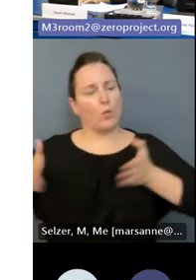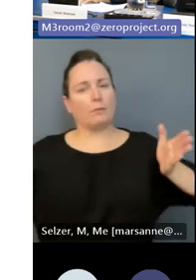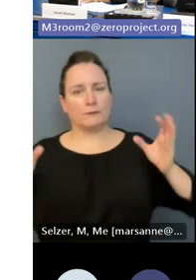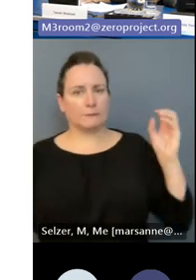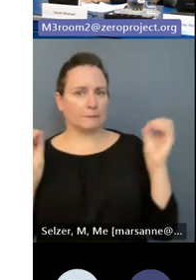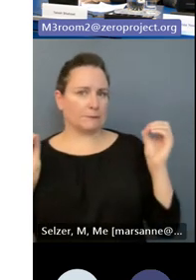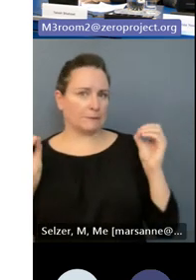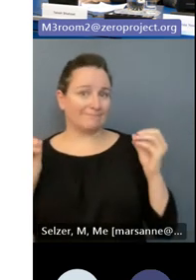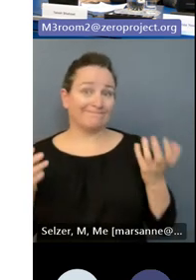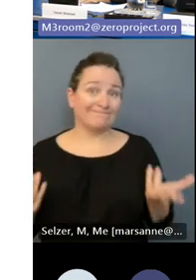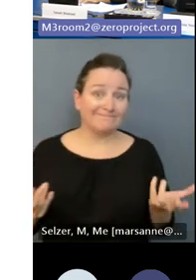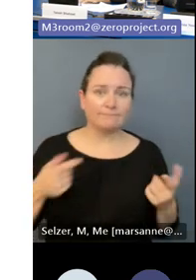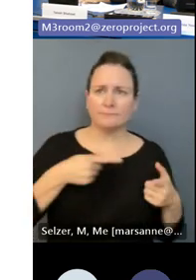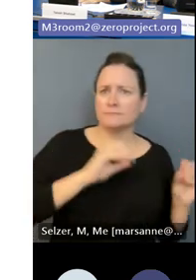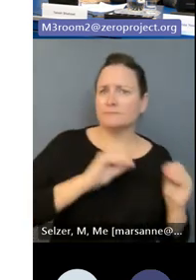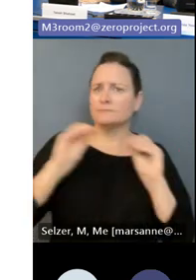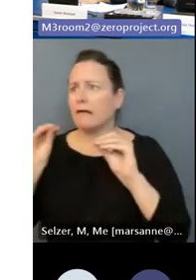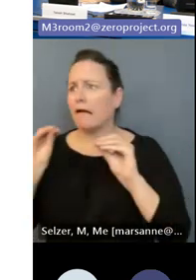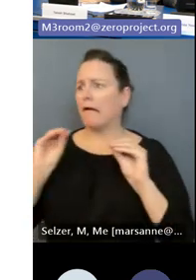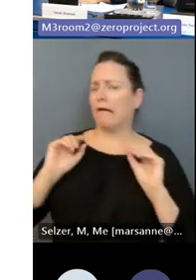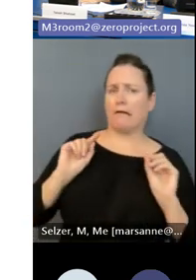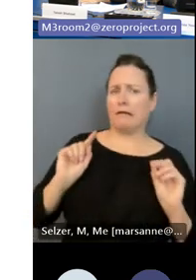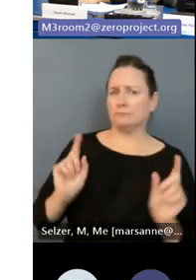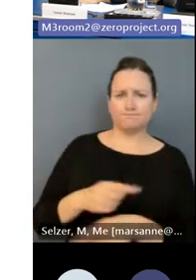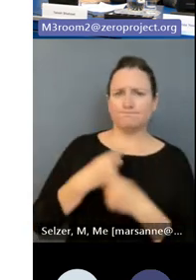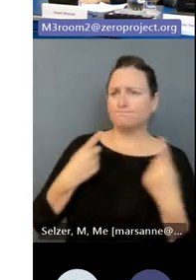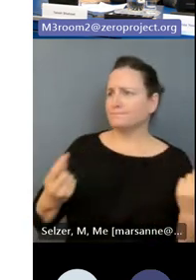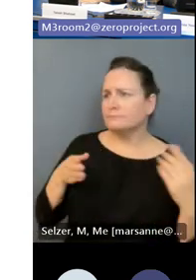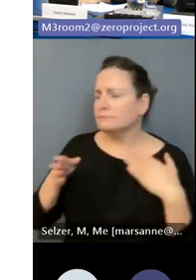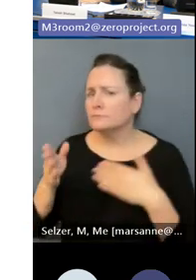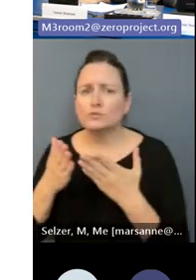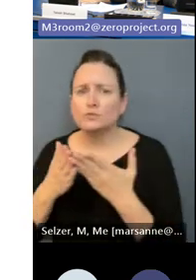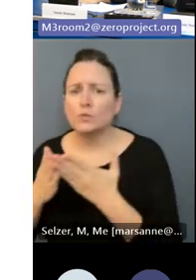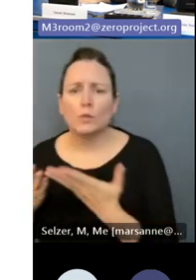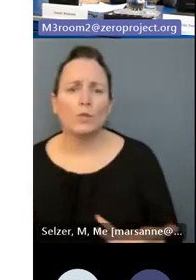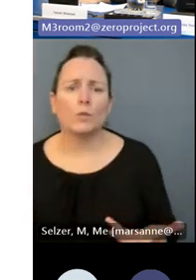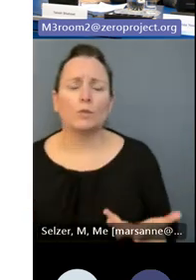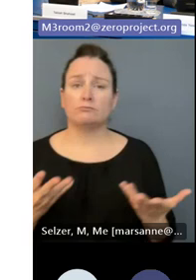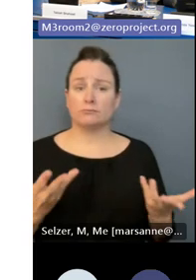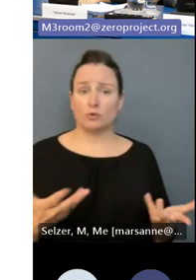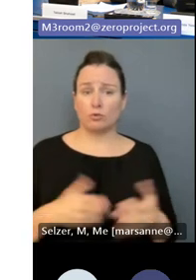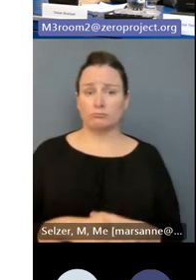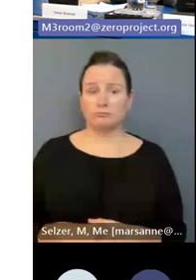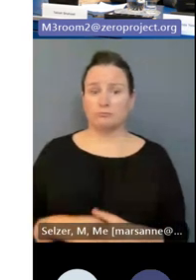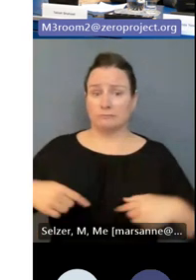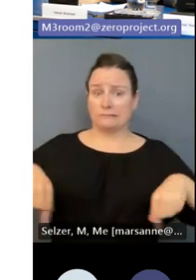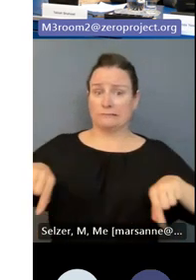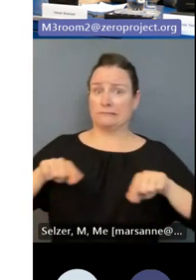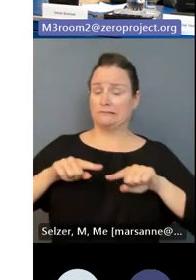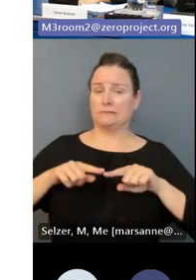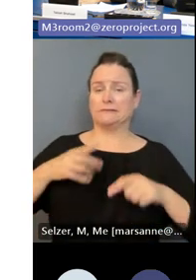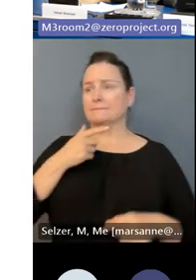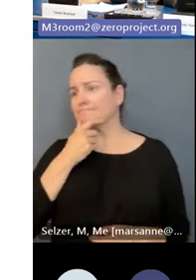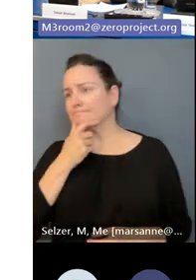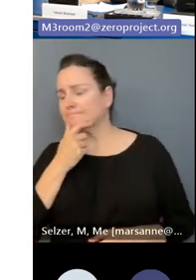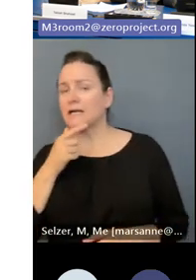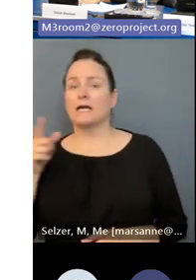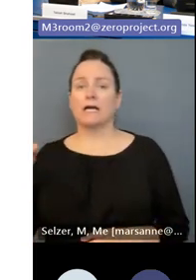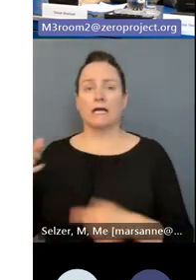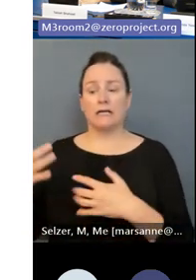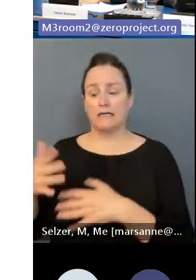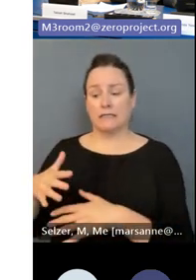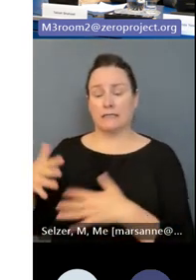There is very limited information amongst the parents about these schools. Another challenge is that the mainstream schools have when it